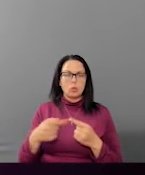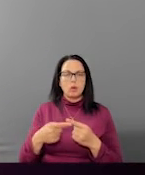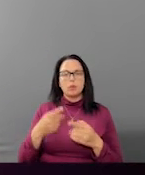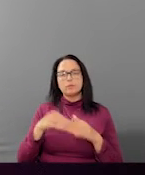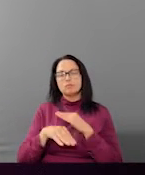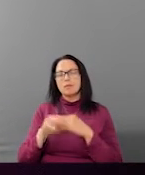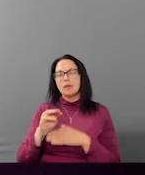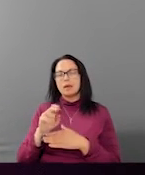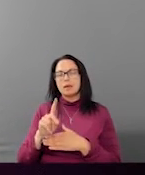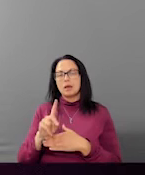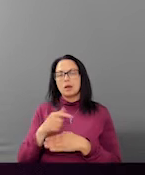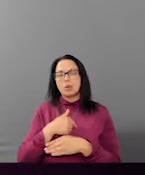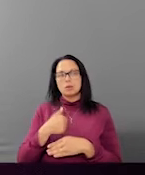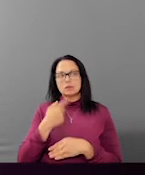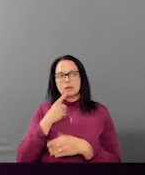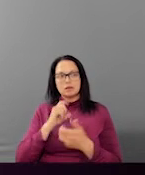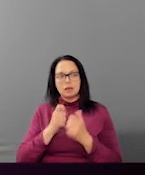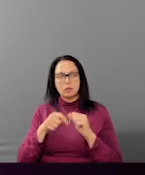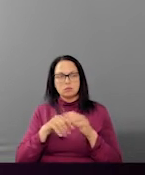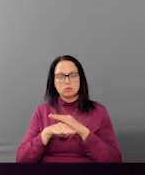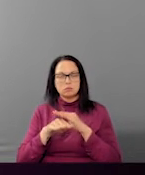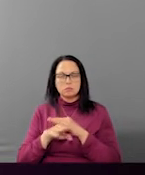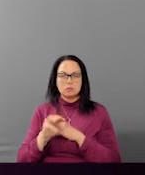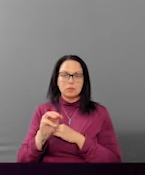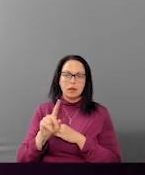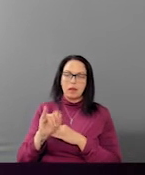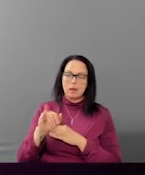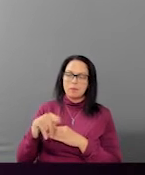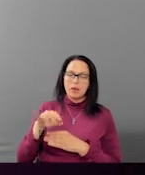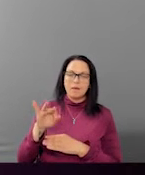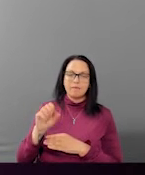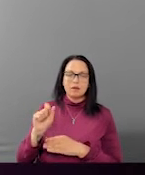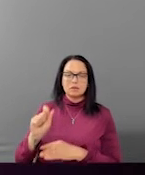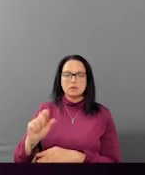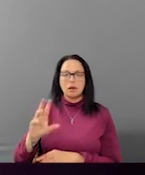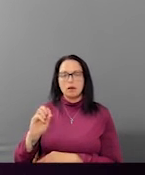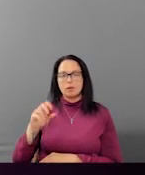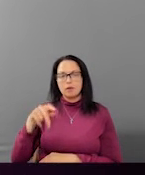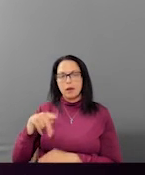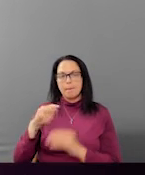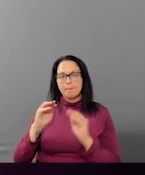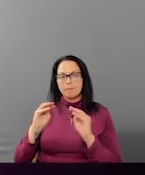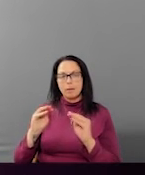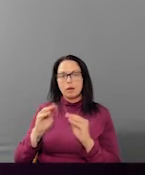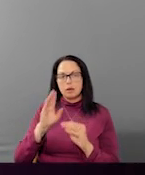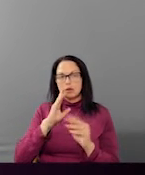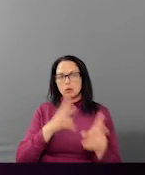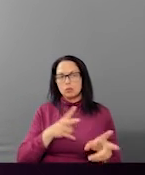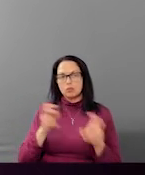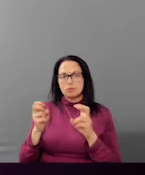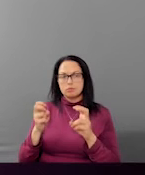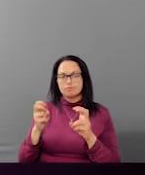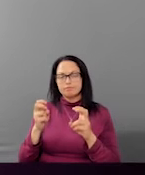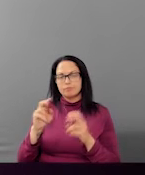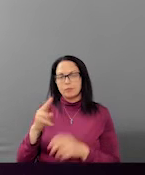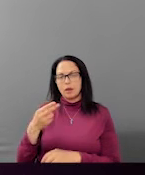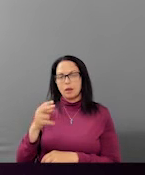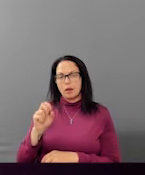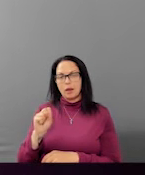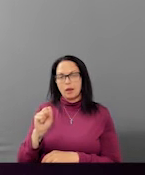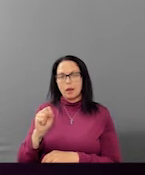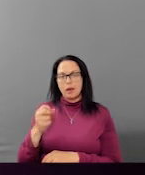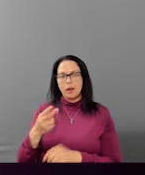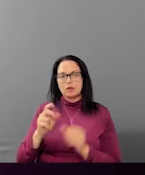saying, all right, this is how you access the metadata, this IPFS.cat method. You're going to take the IPFS hash, which is the constant that we